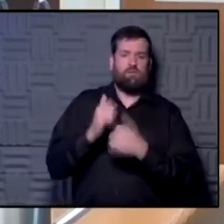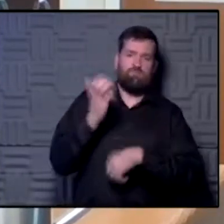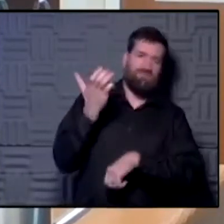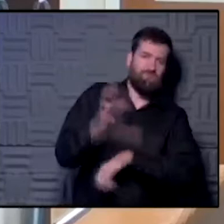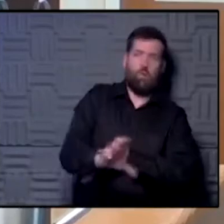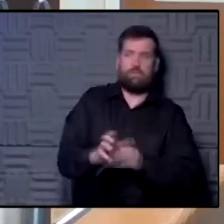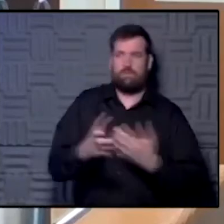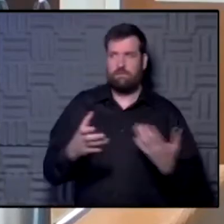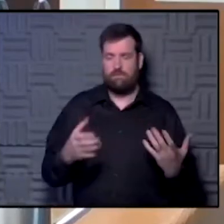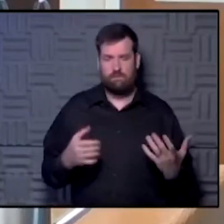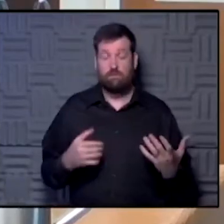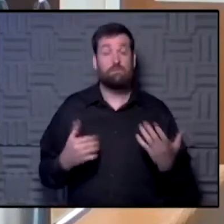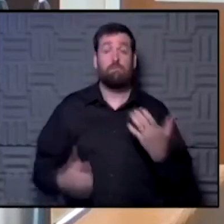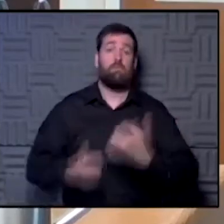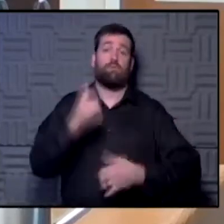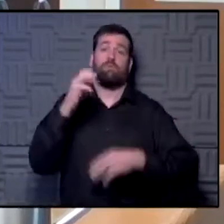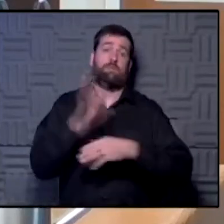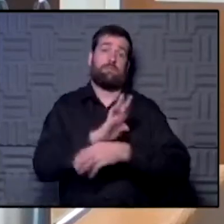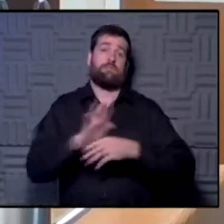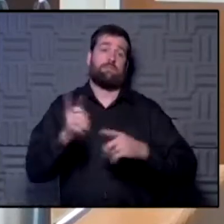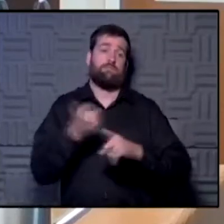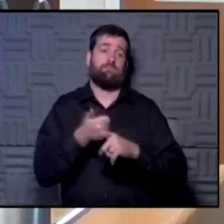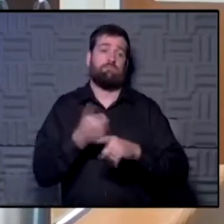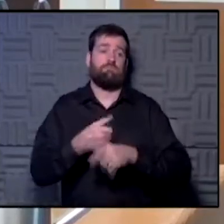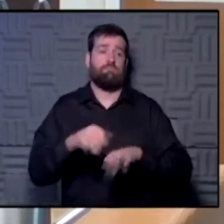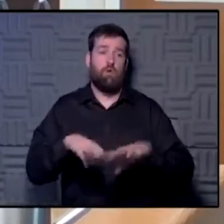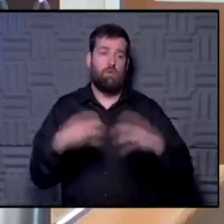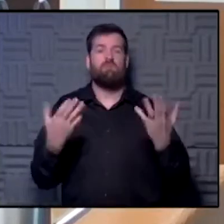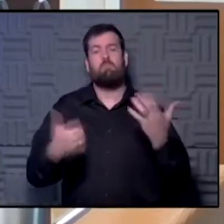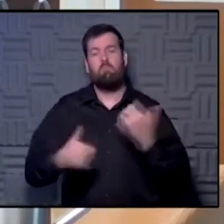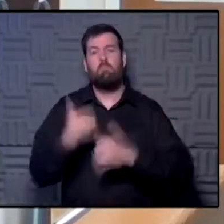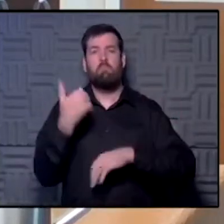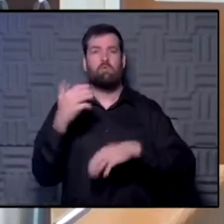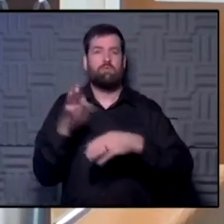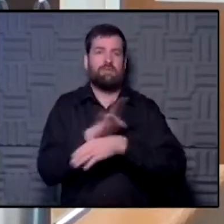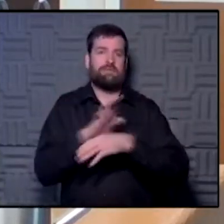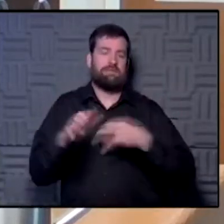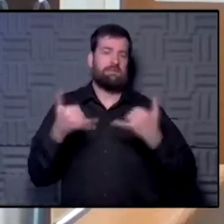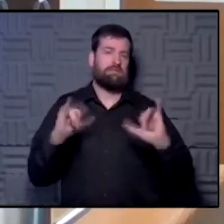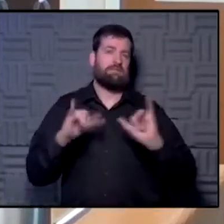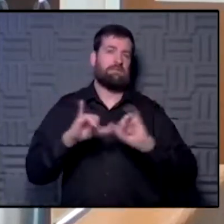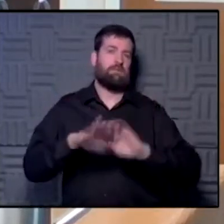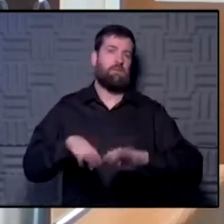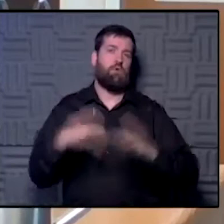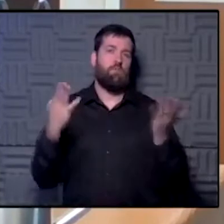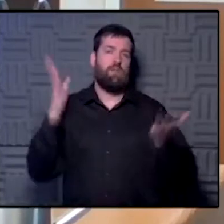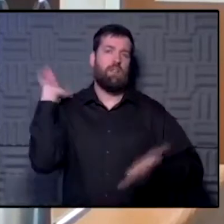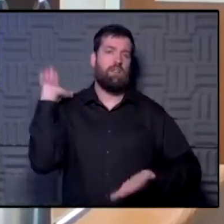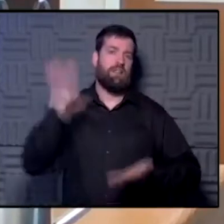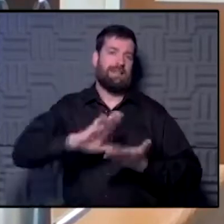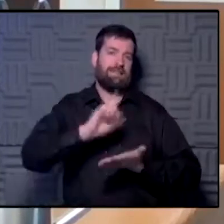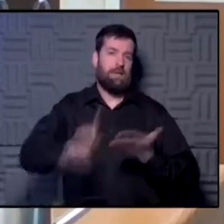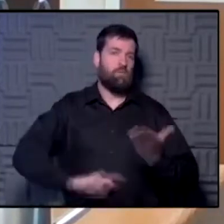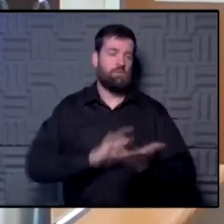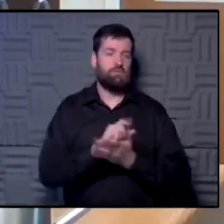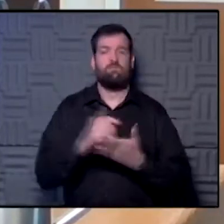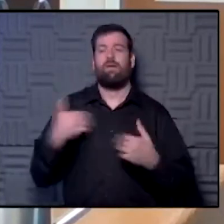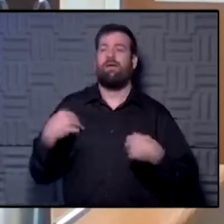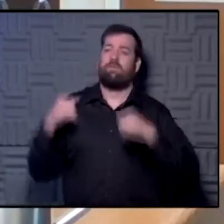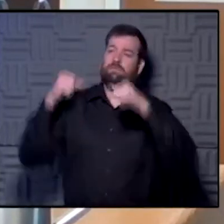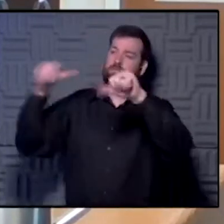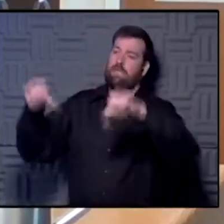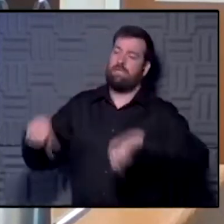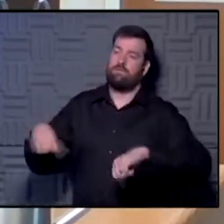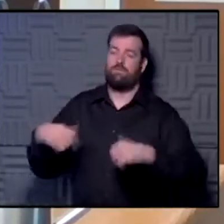every business that is open, most of our businesses have remained open just with reduced hours, have a sign on the door that